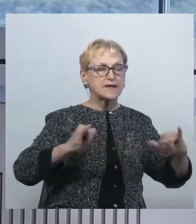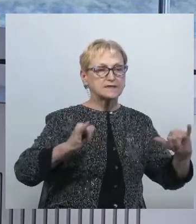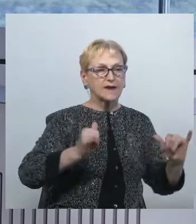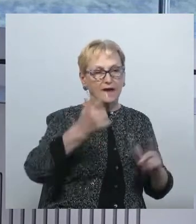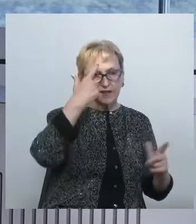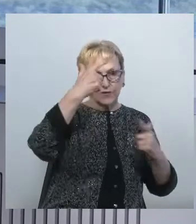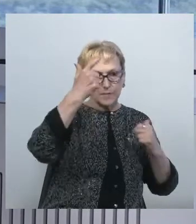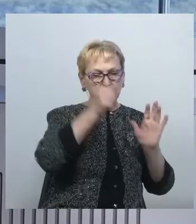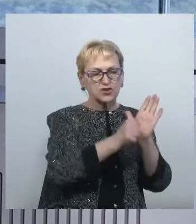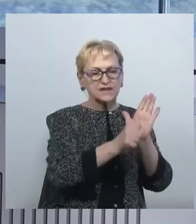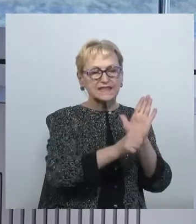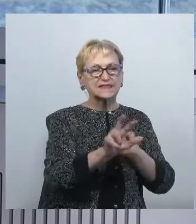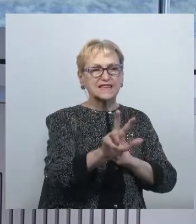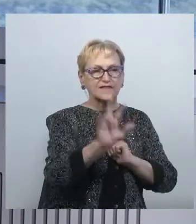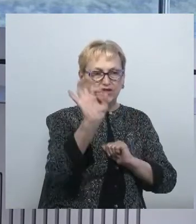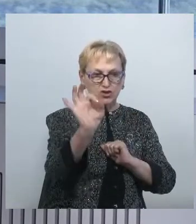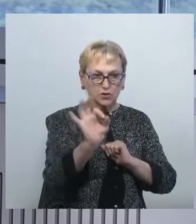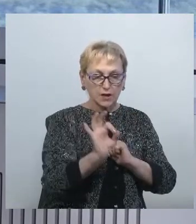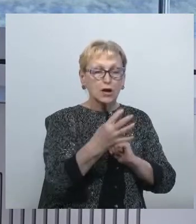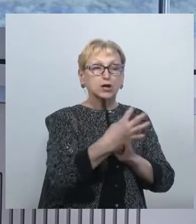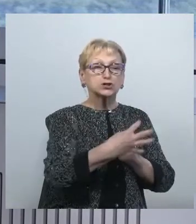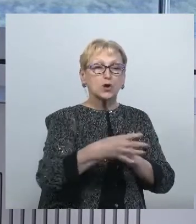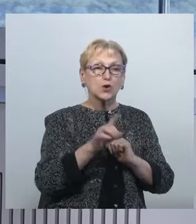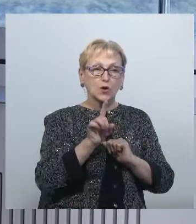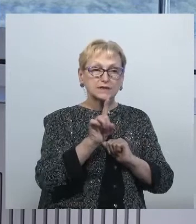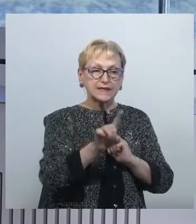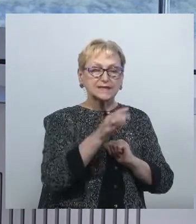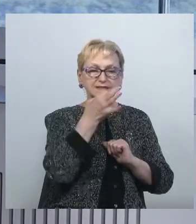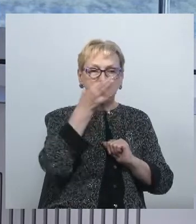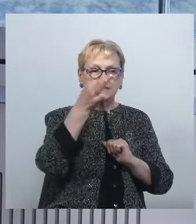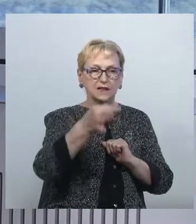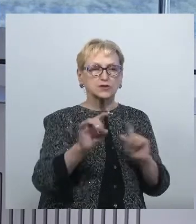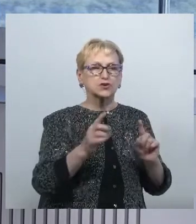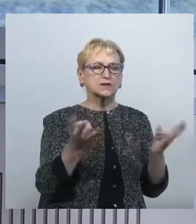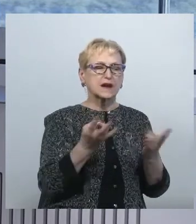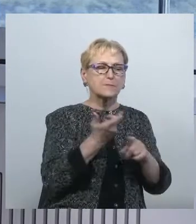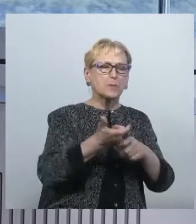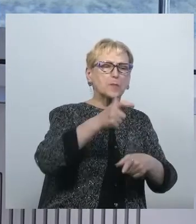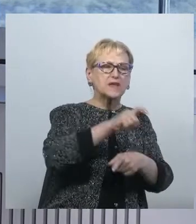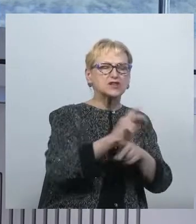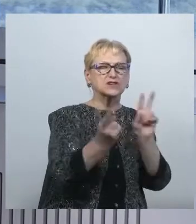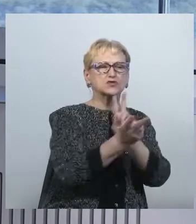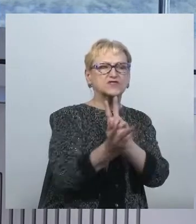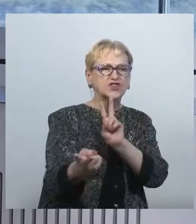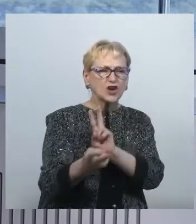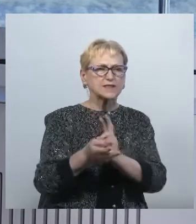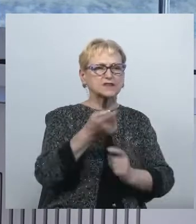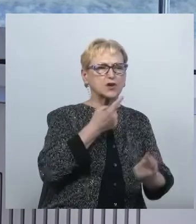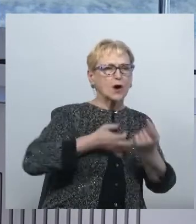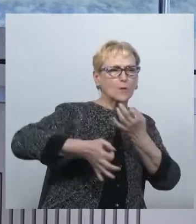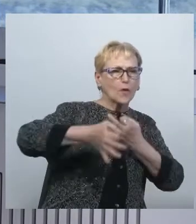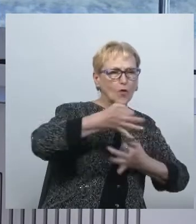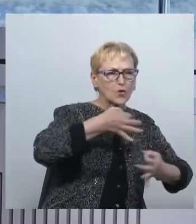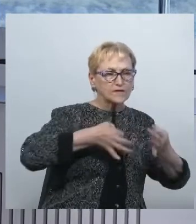of information, 63%, 41% said that we need to discuss